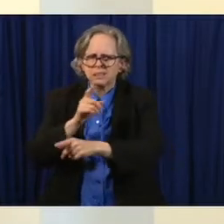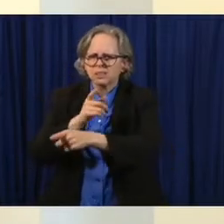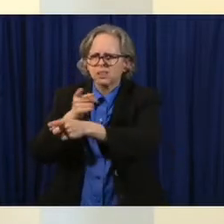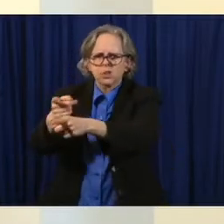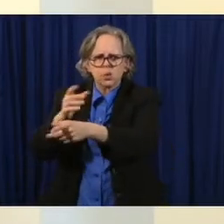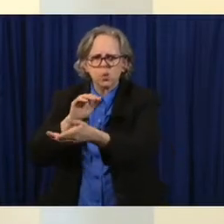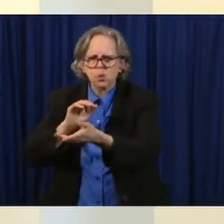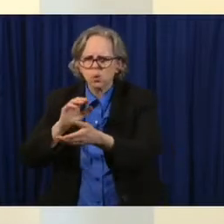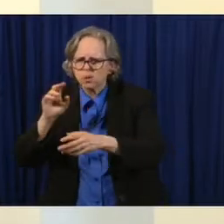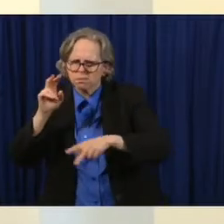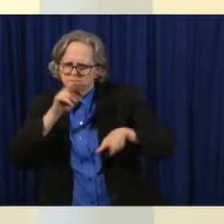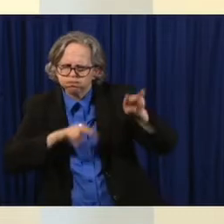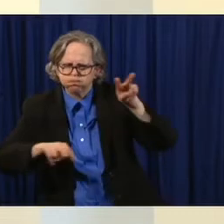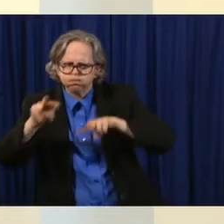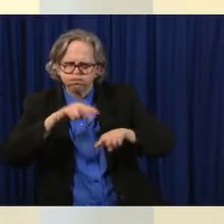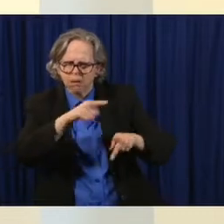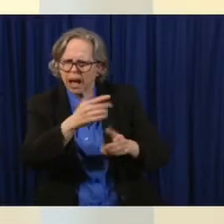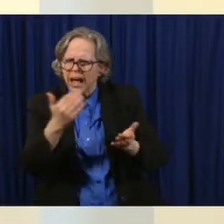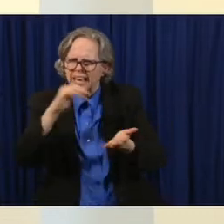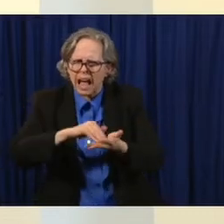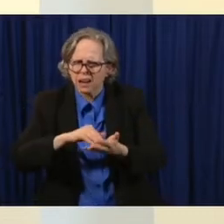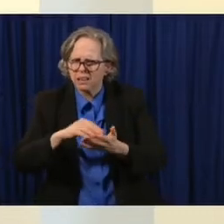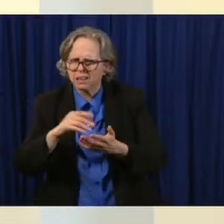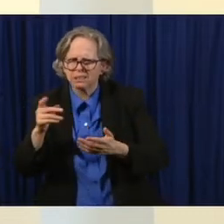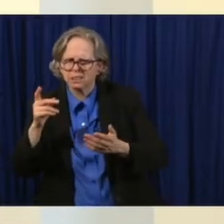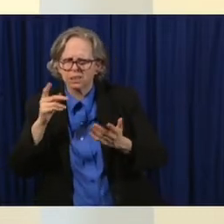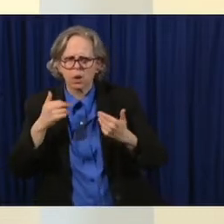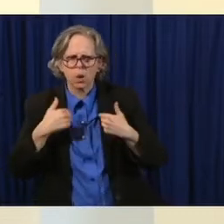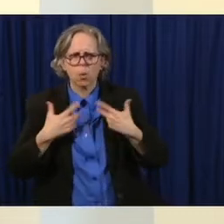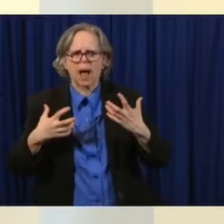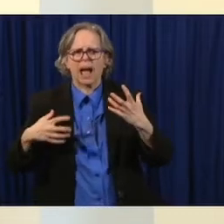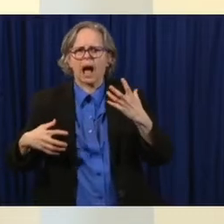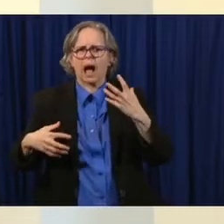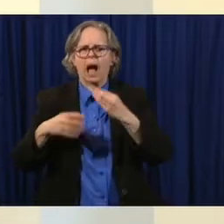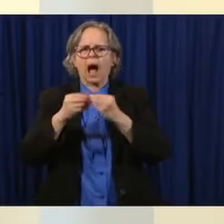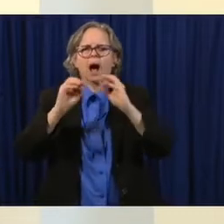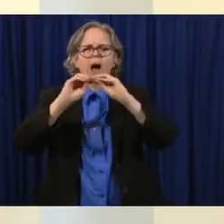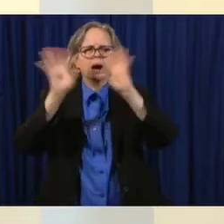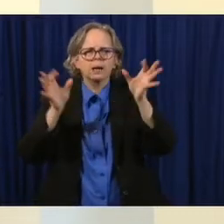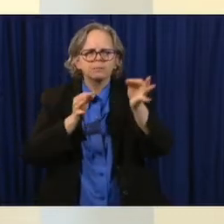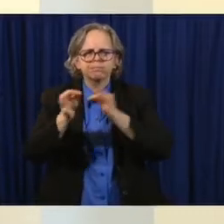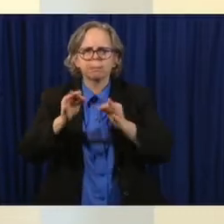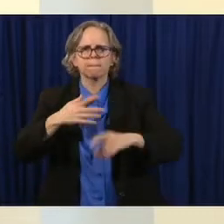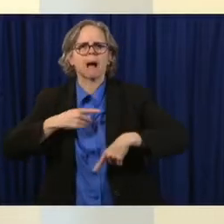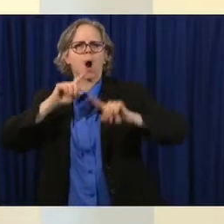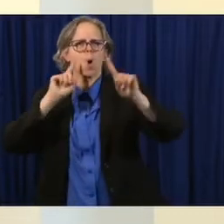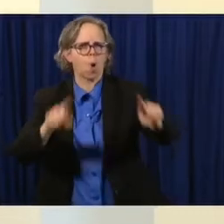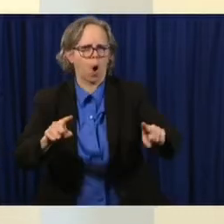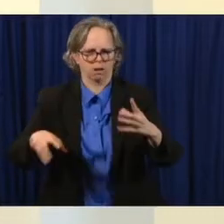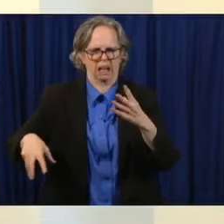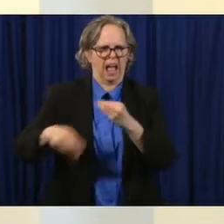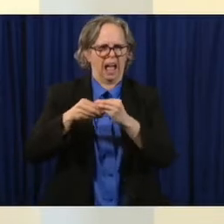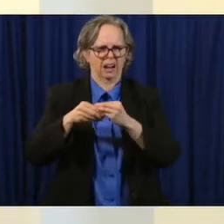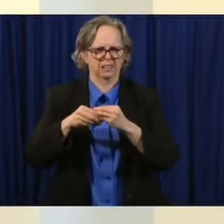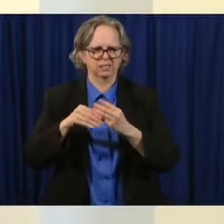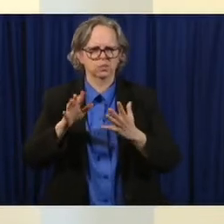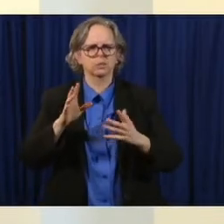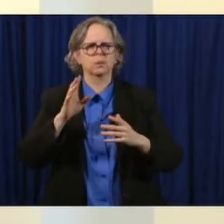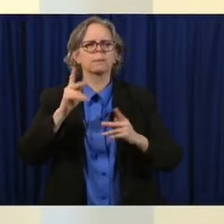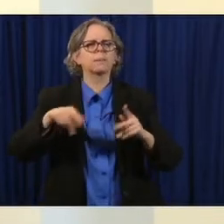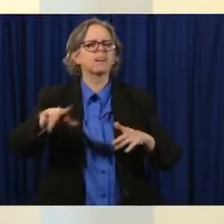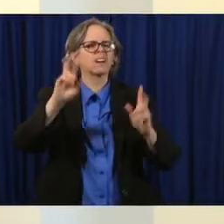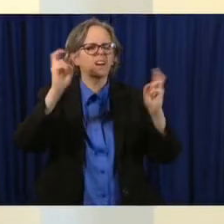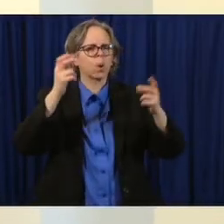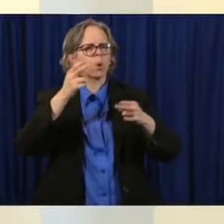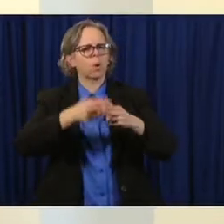putting some clarifications into an order. There are some people, we call this foregone care. There were people who are first